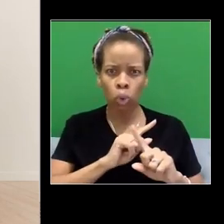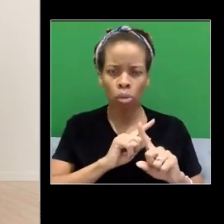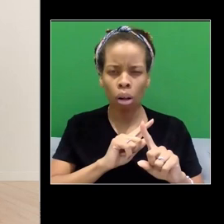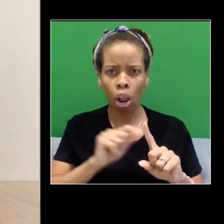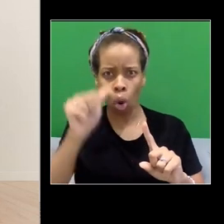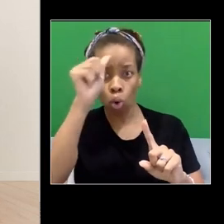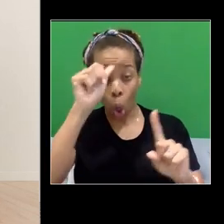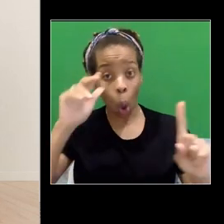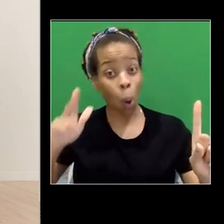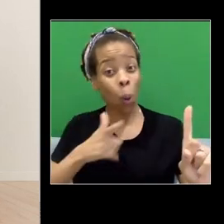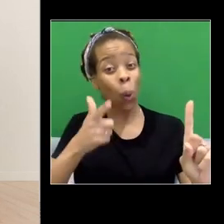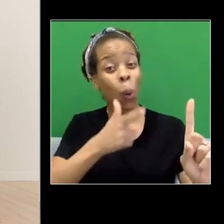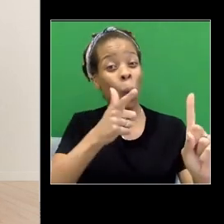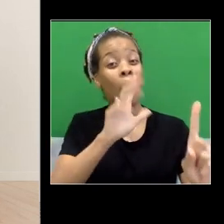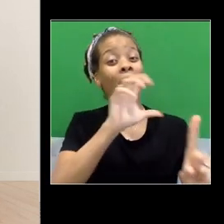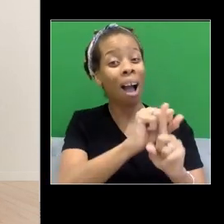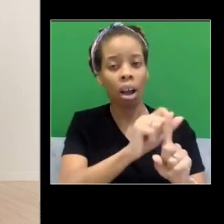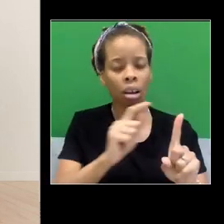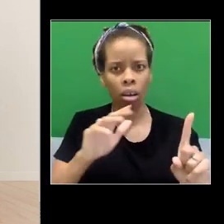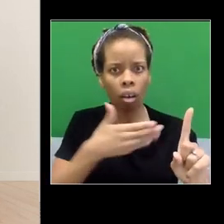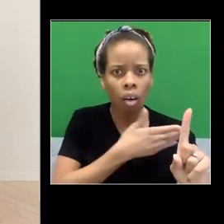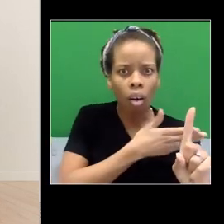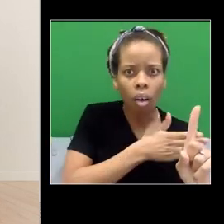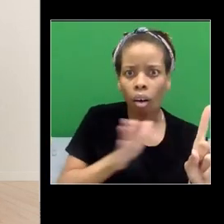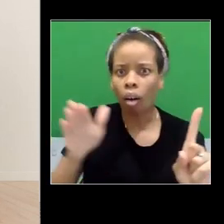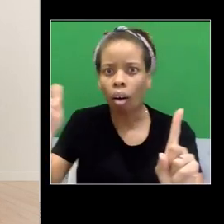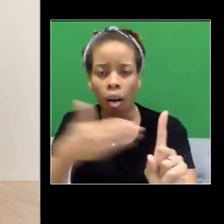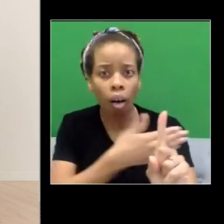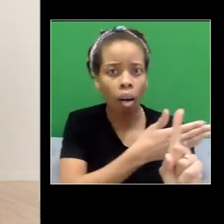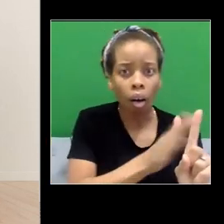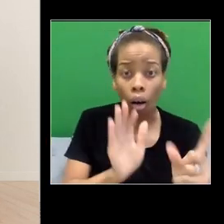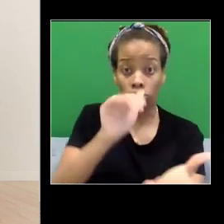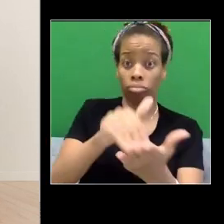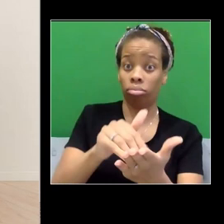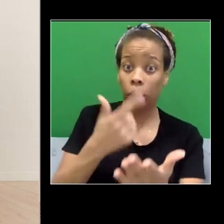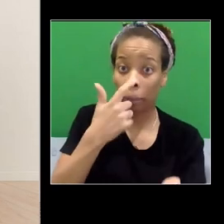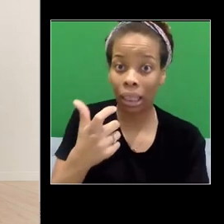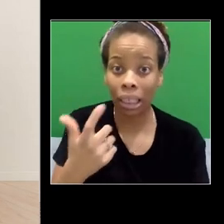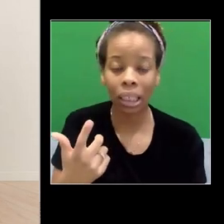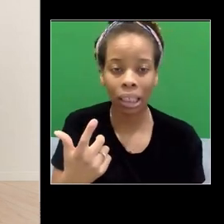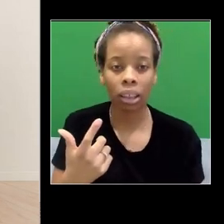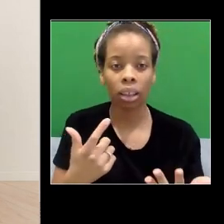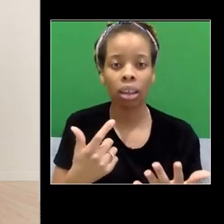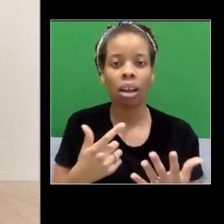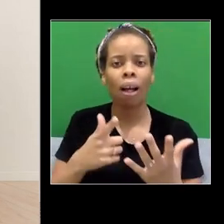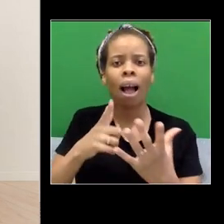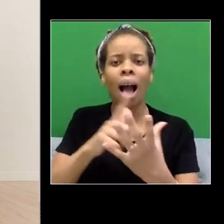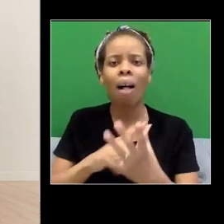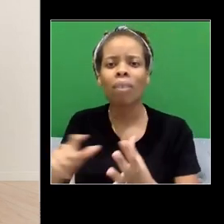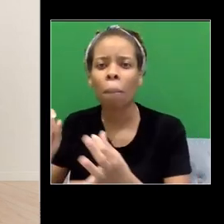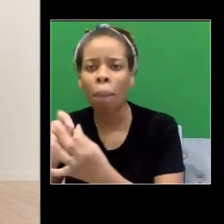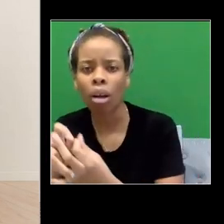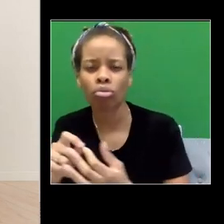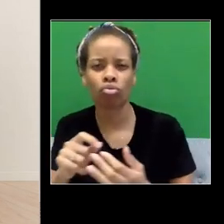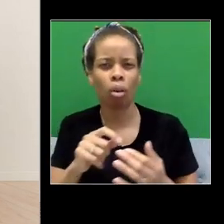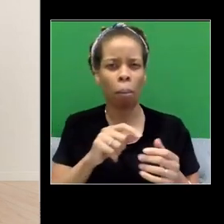end up quite where they're meant to. And it's, I suppose it's a similar thing with between that and Alvin Beltrop and a